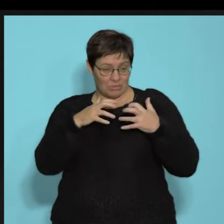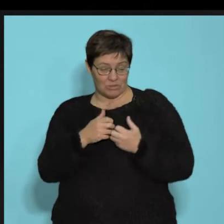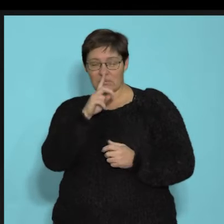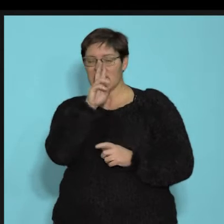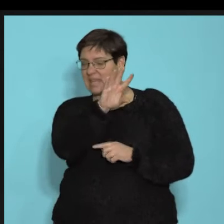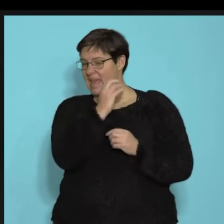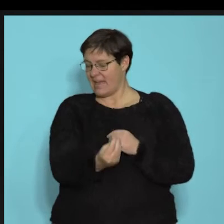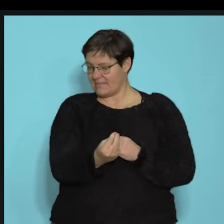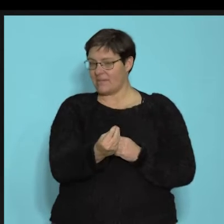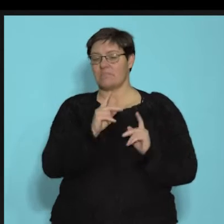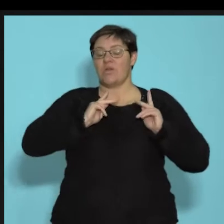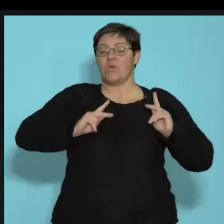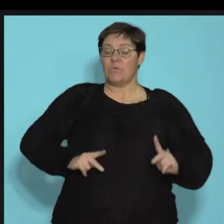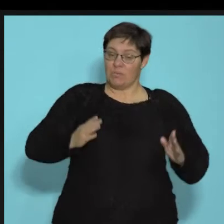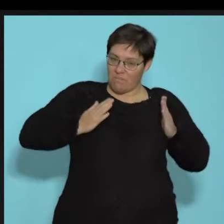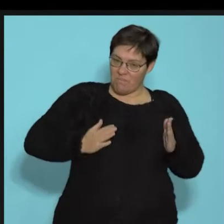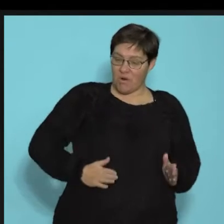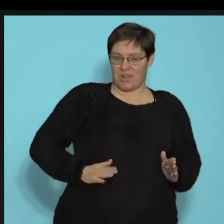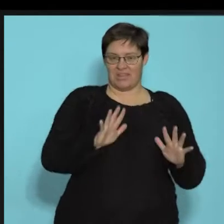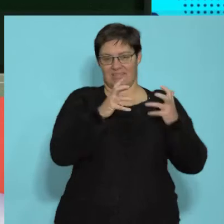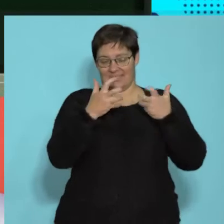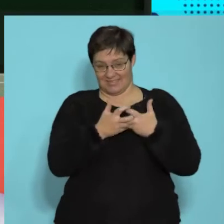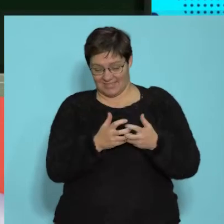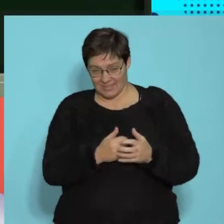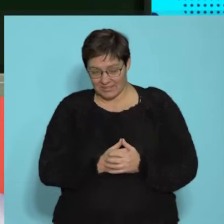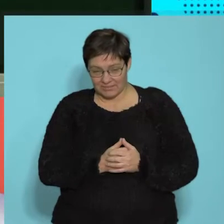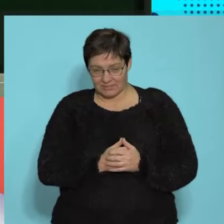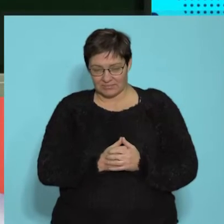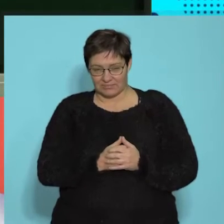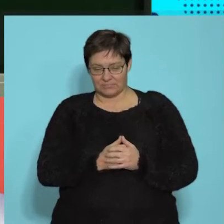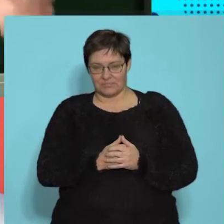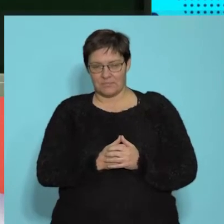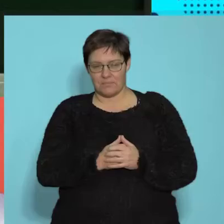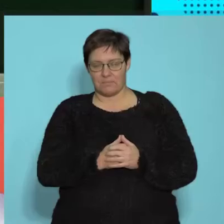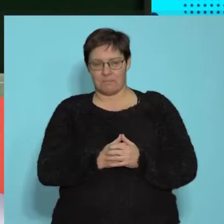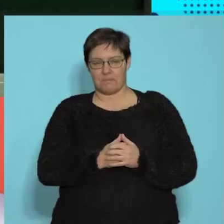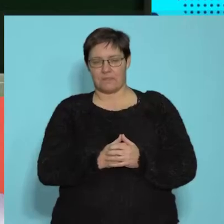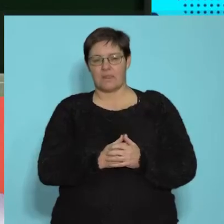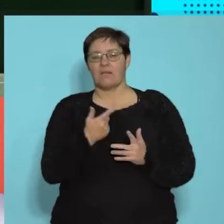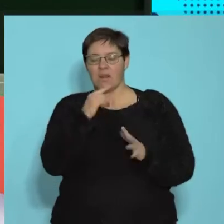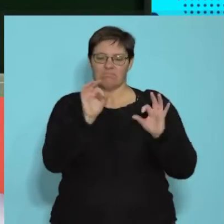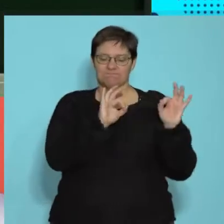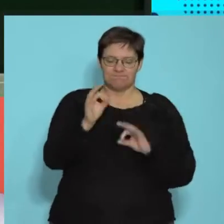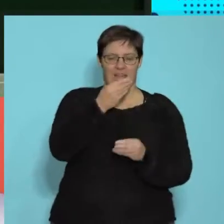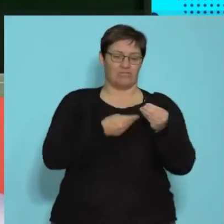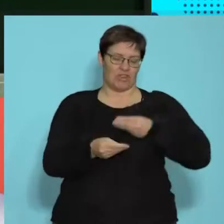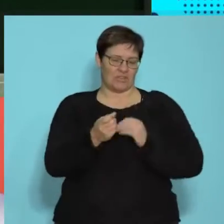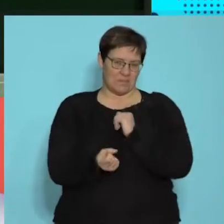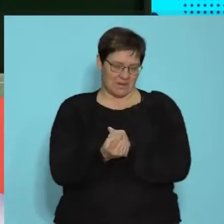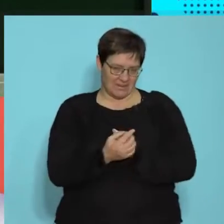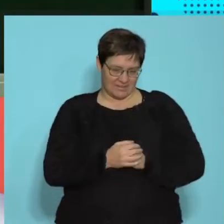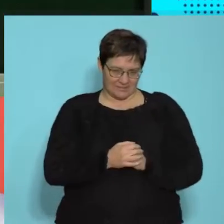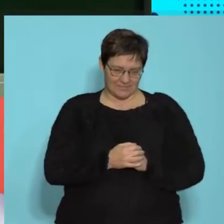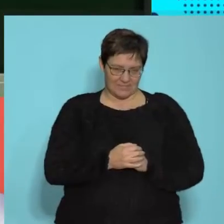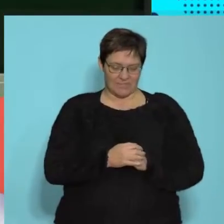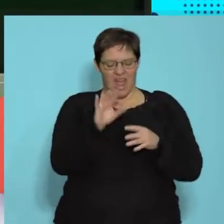look specifically how the human body, has that, how we the efficient gas exchange,